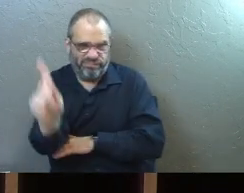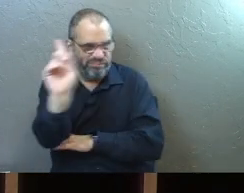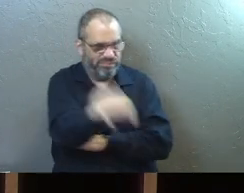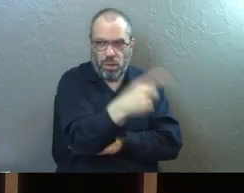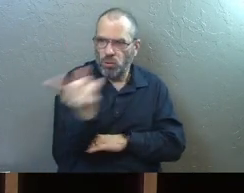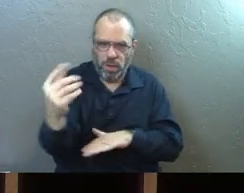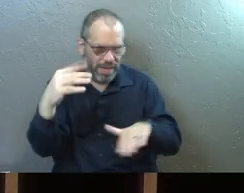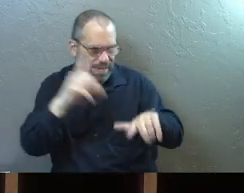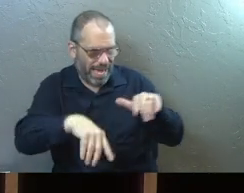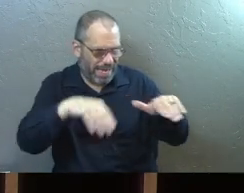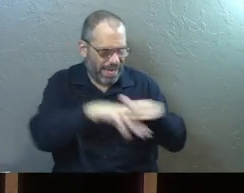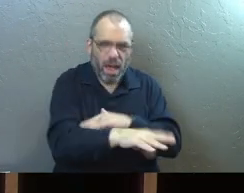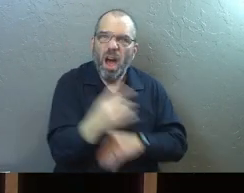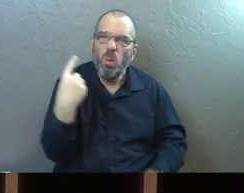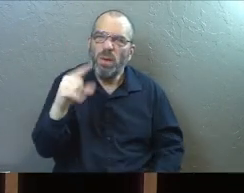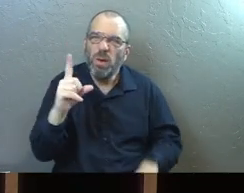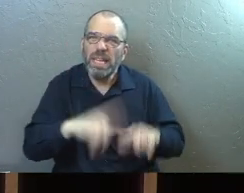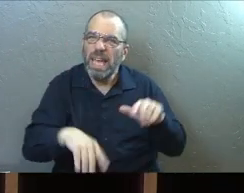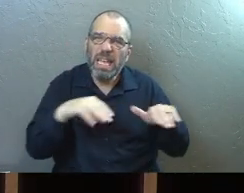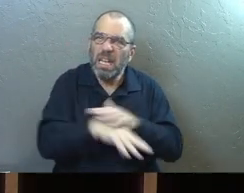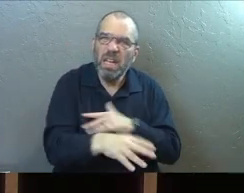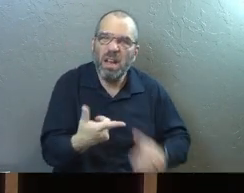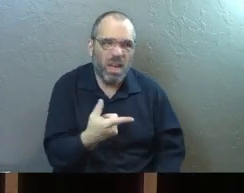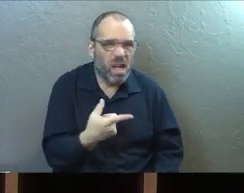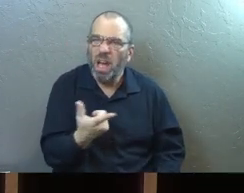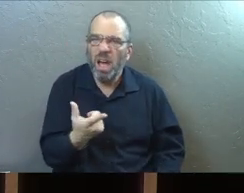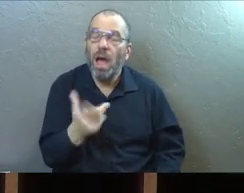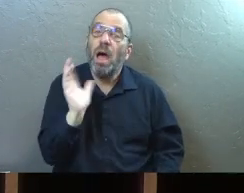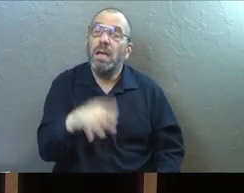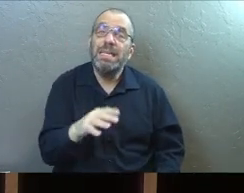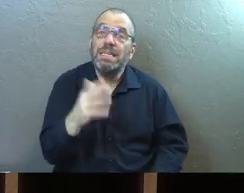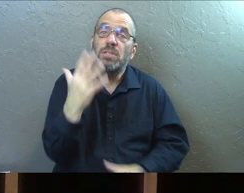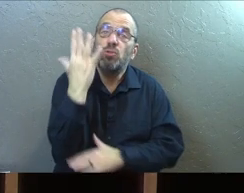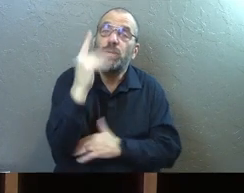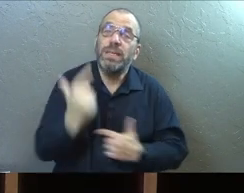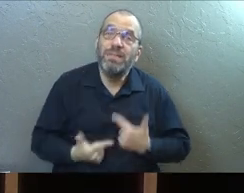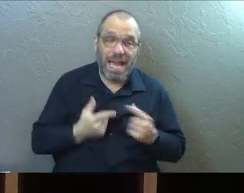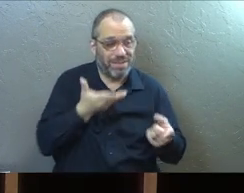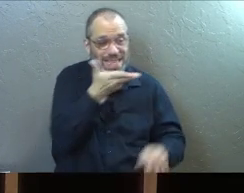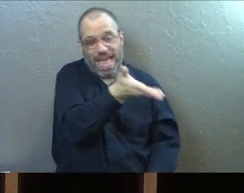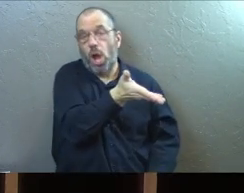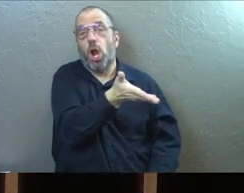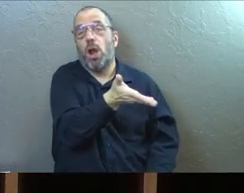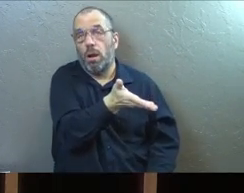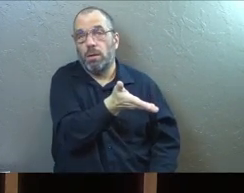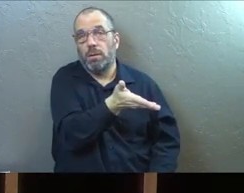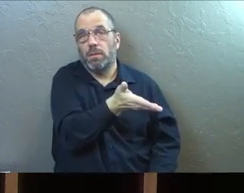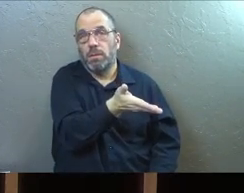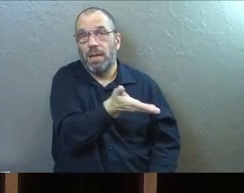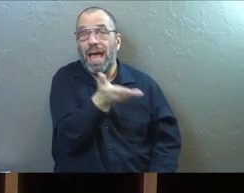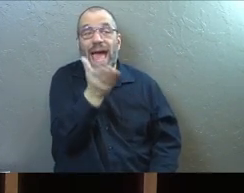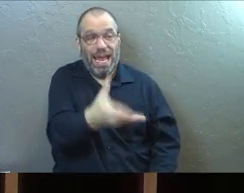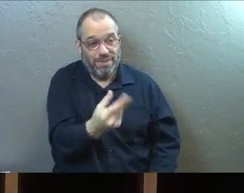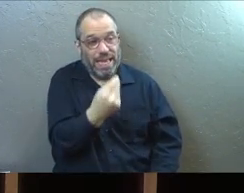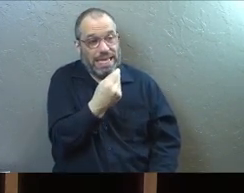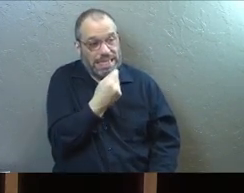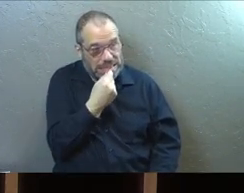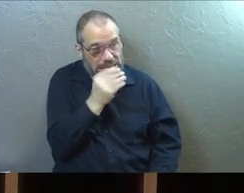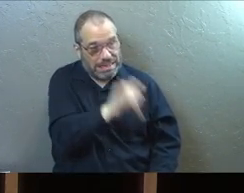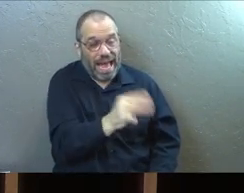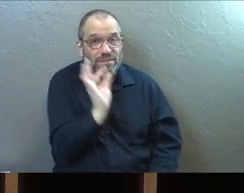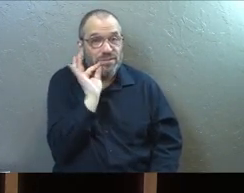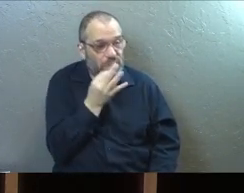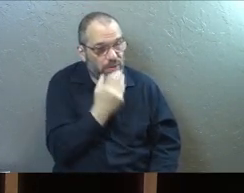that they can't get in. Well, why can't they get back in? Because the tree of life is there. And if they keep eating the fruit from the